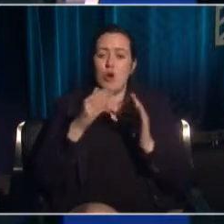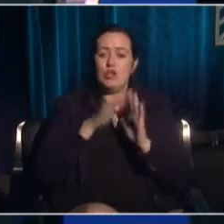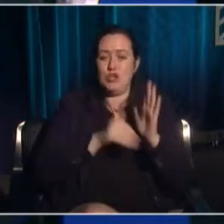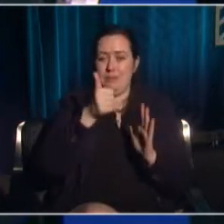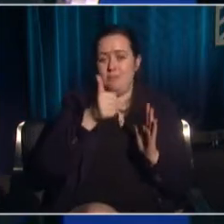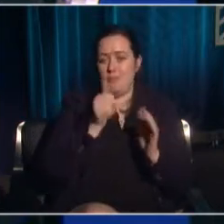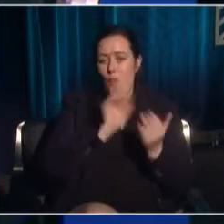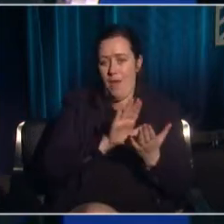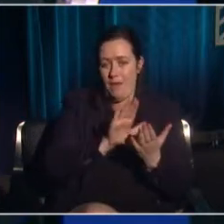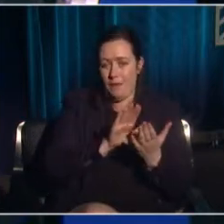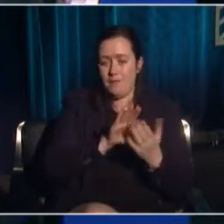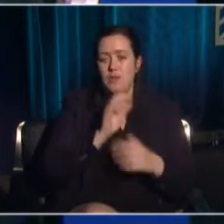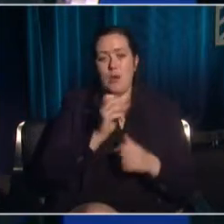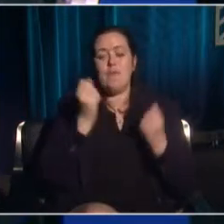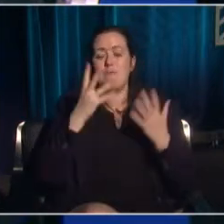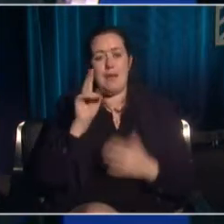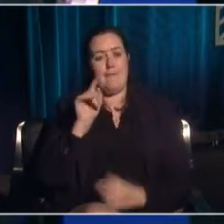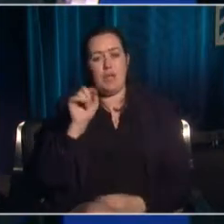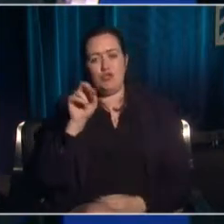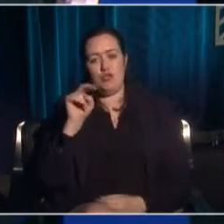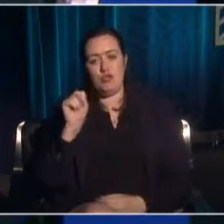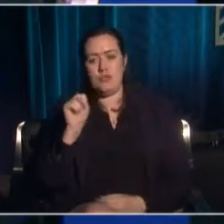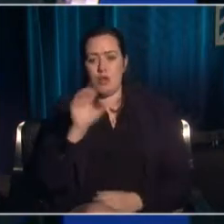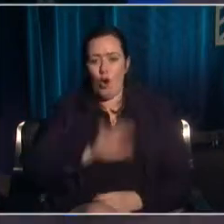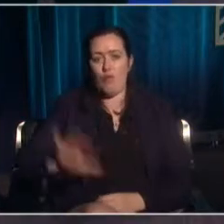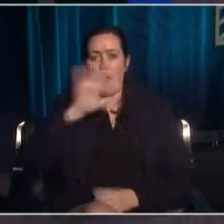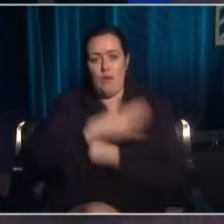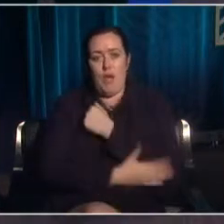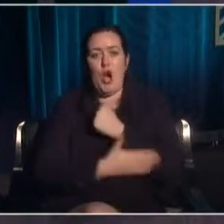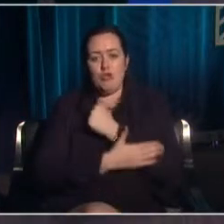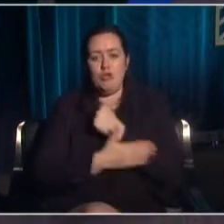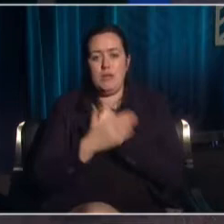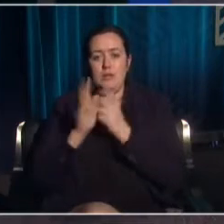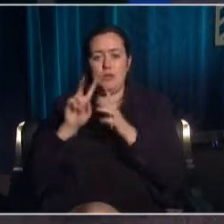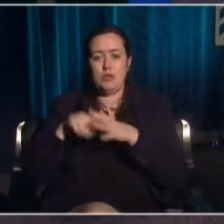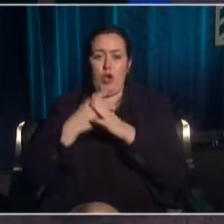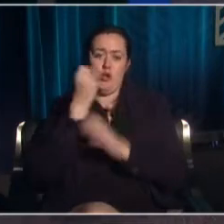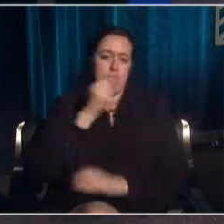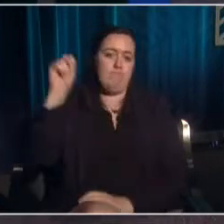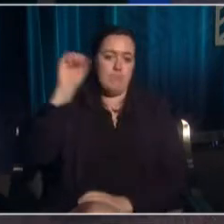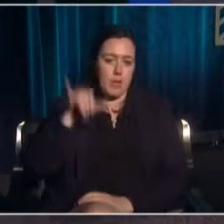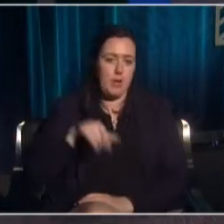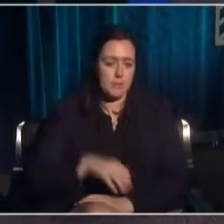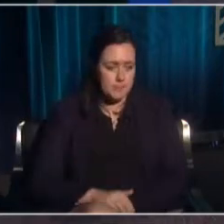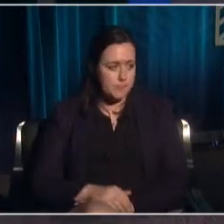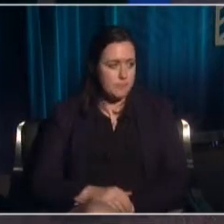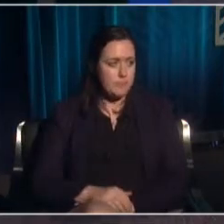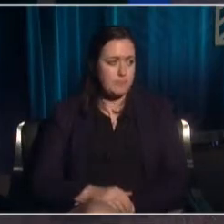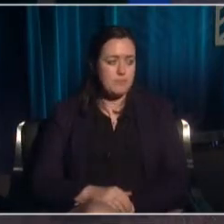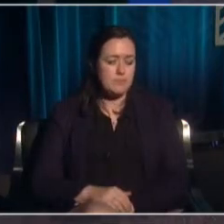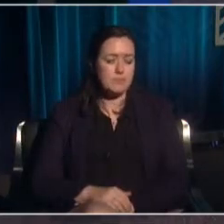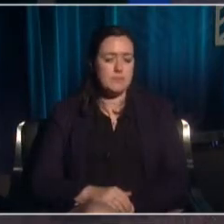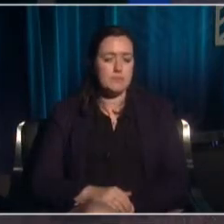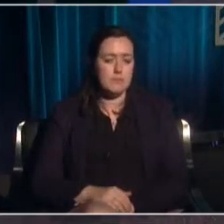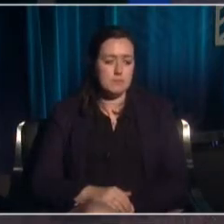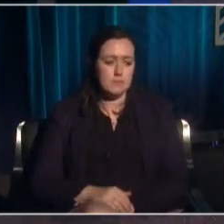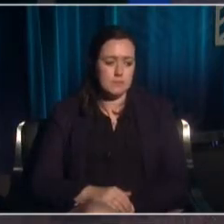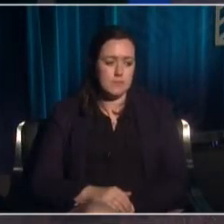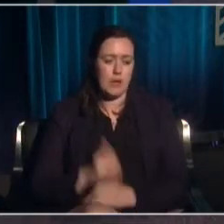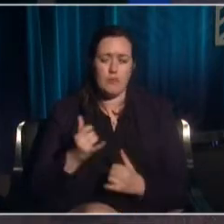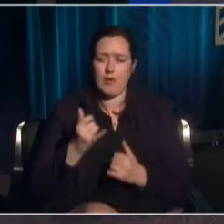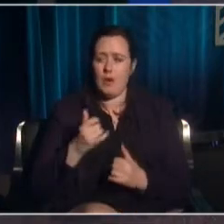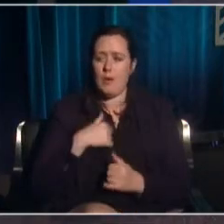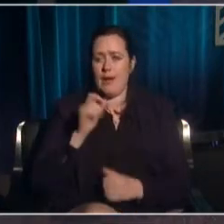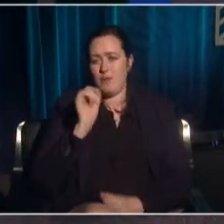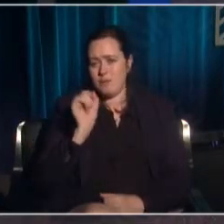military folks around the country standing up. Now, that might not be the first reason I'd normally give. I'd say because it's the right thing to do. But right now, we've got to ask the question,